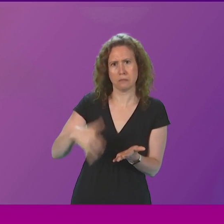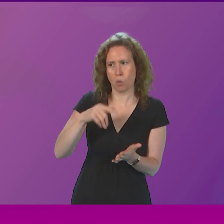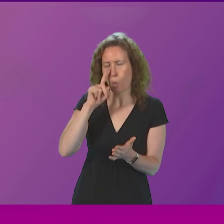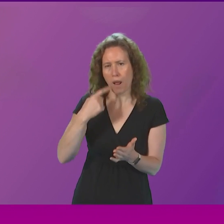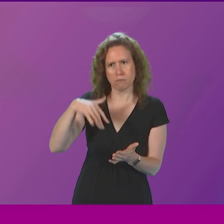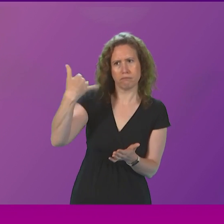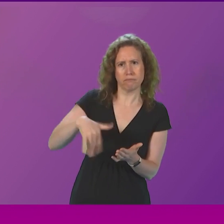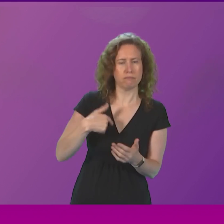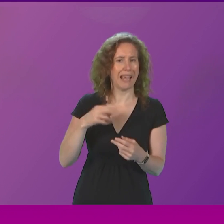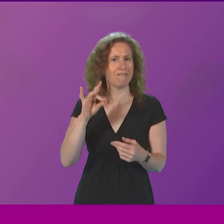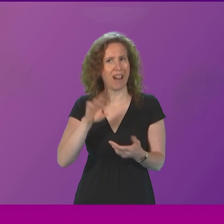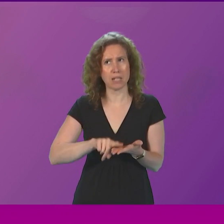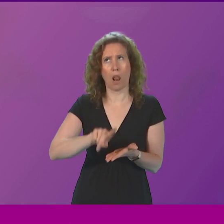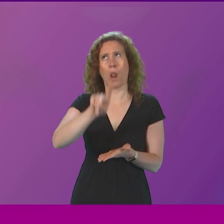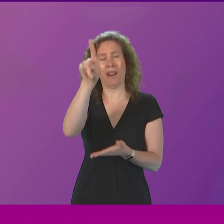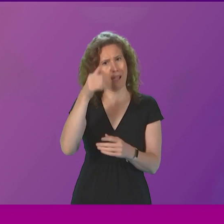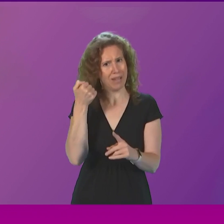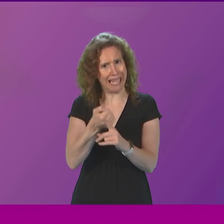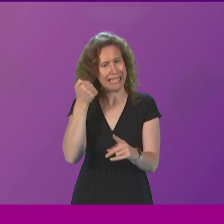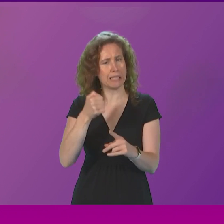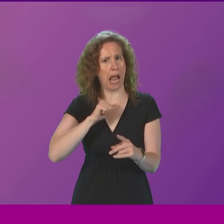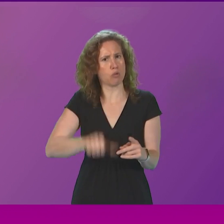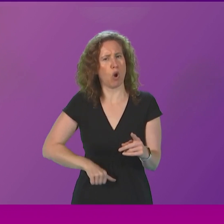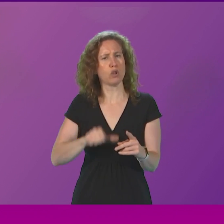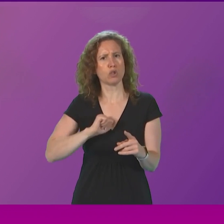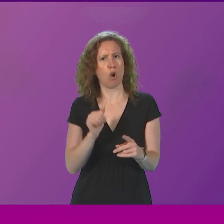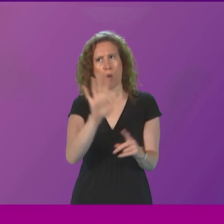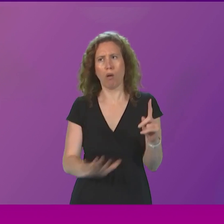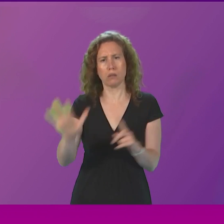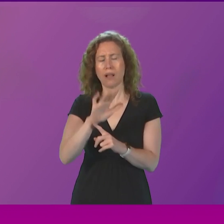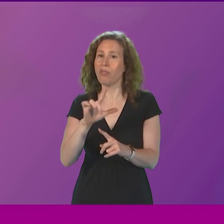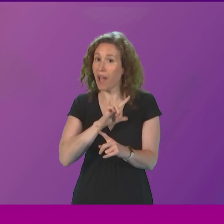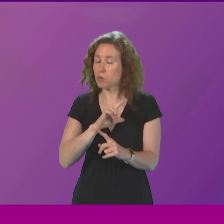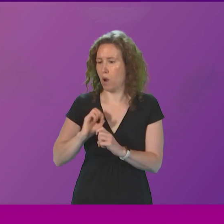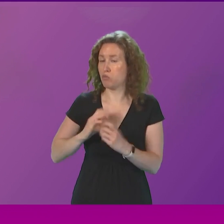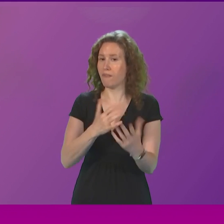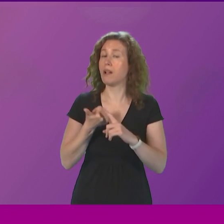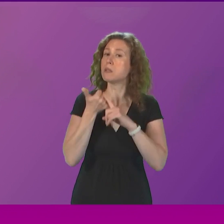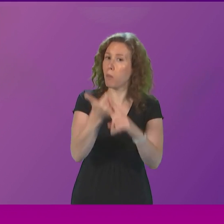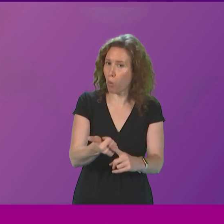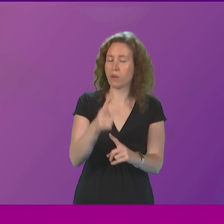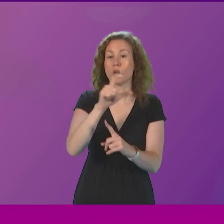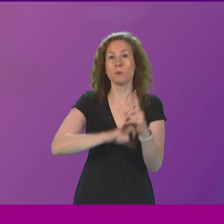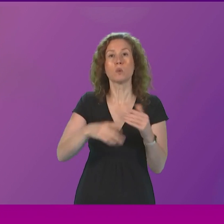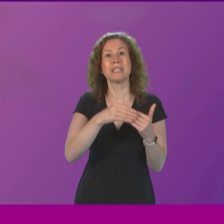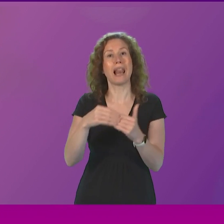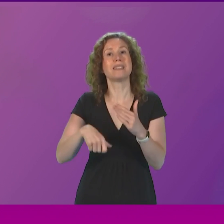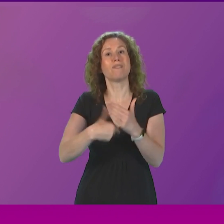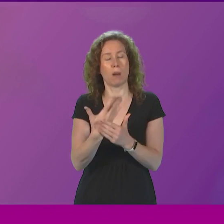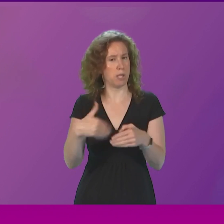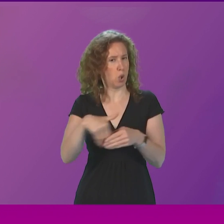inflation costs have all hit agriculture of Scotland hard. And that's why we provided support for community-led development,